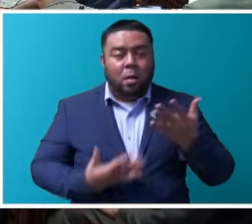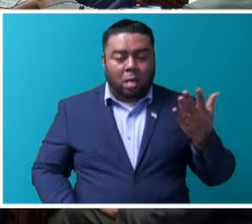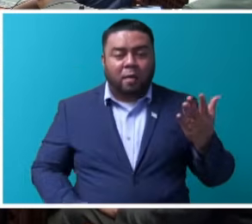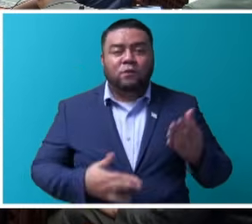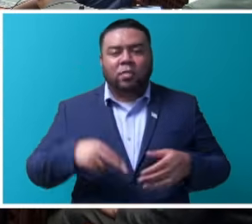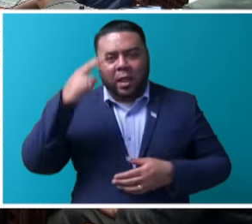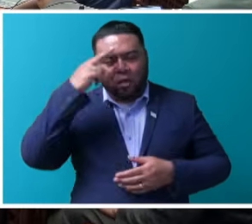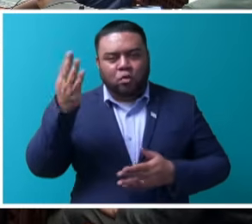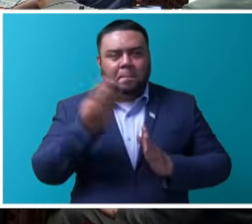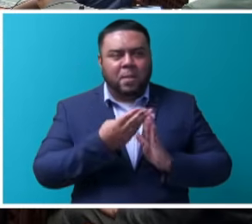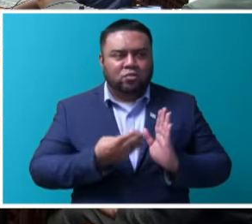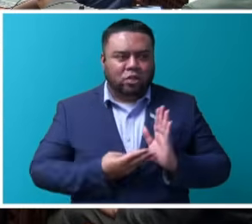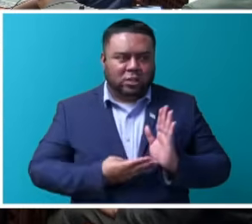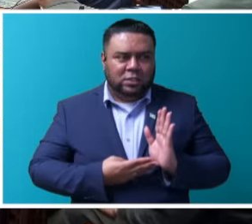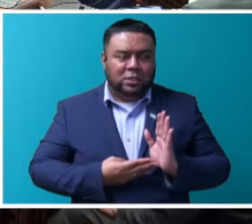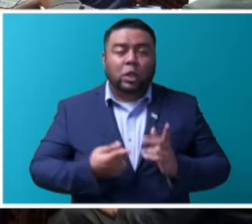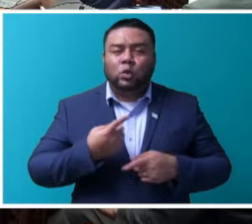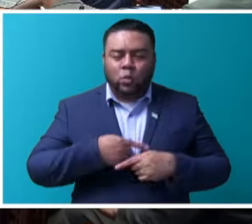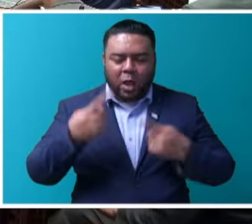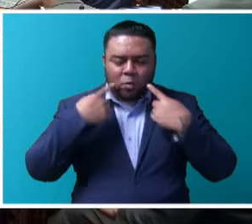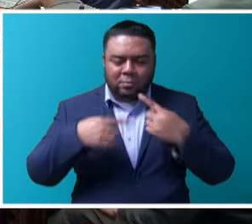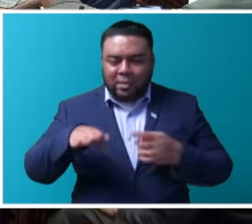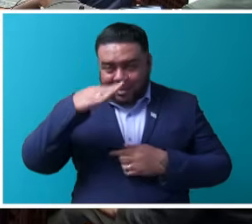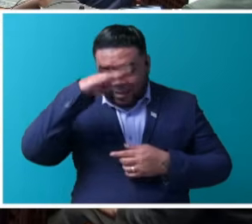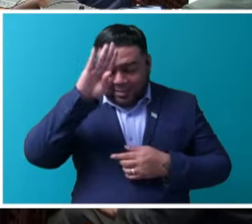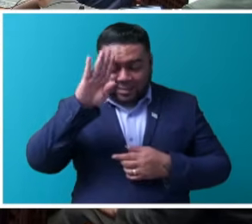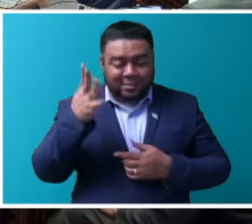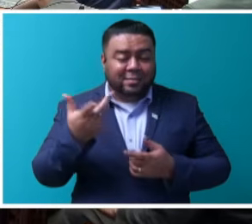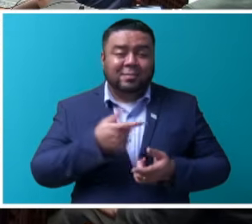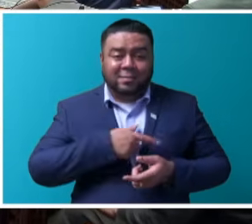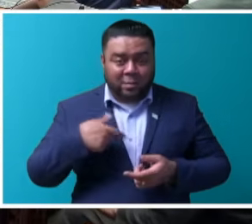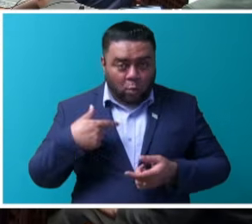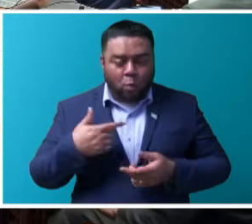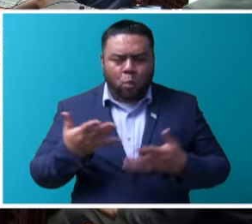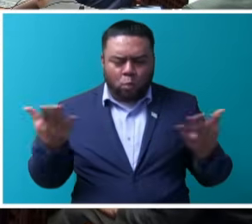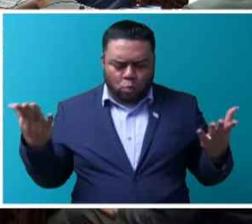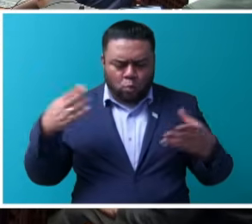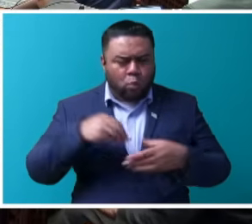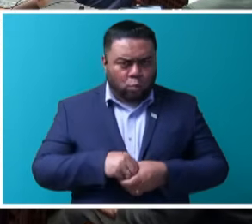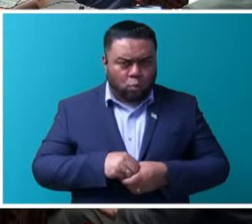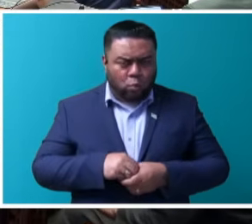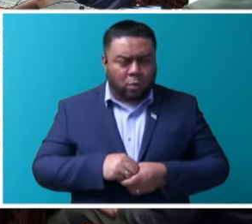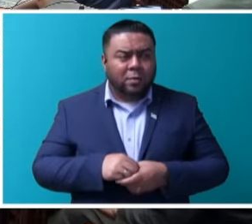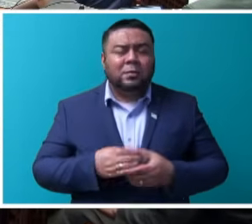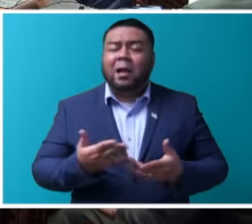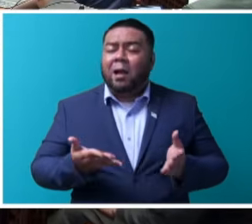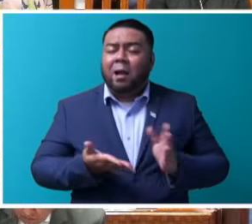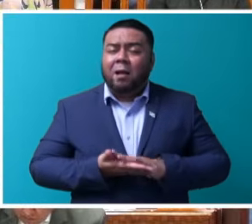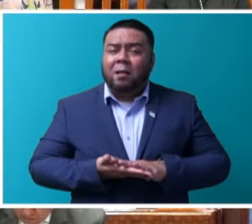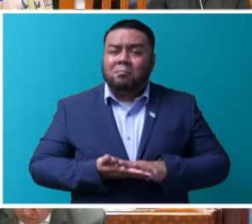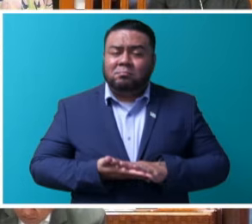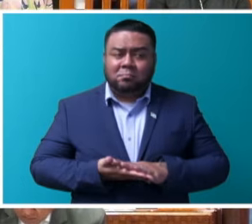Address. To our distinguished guests in the gallery, Your Excellencies, High Commissioners